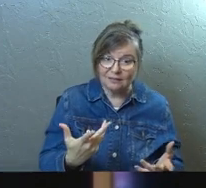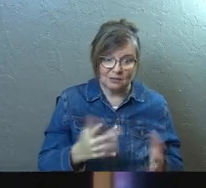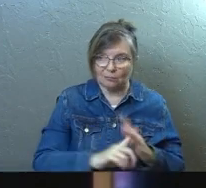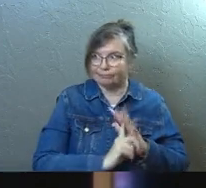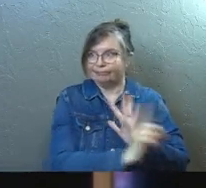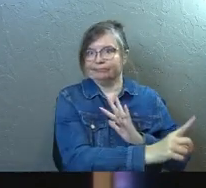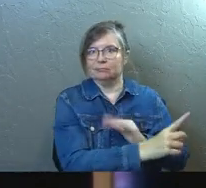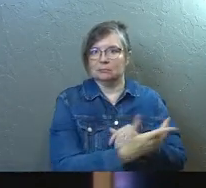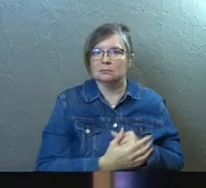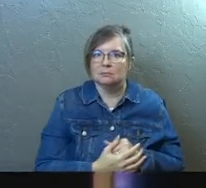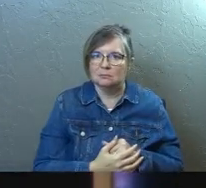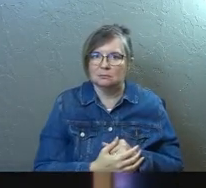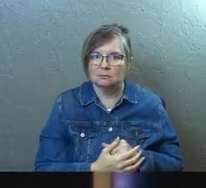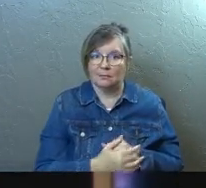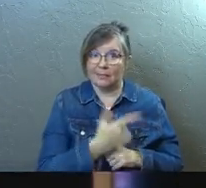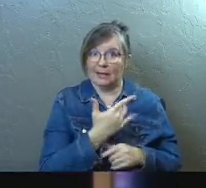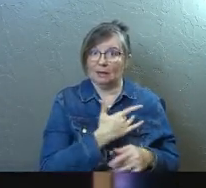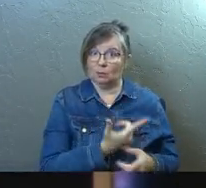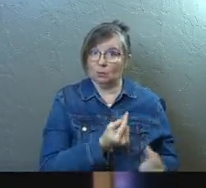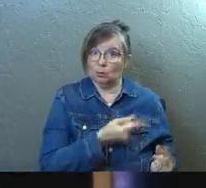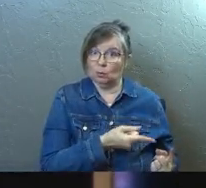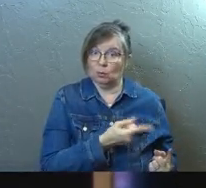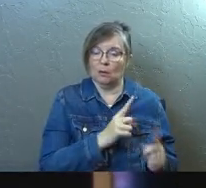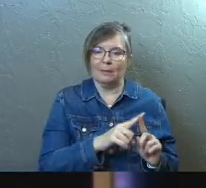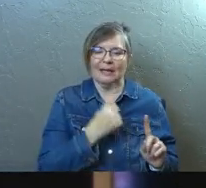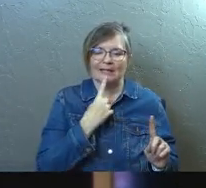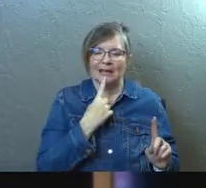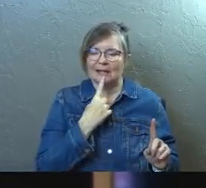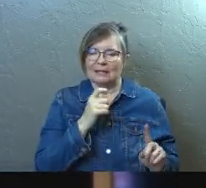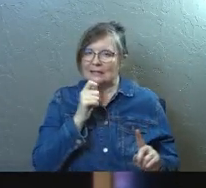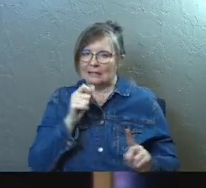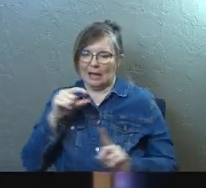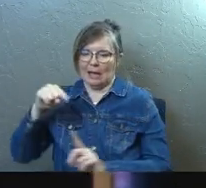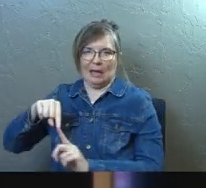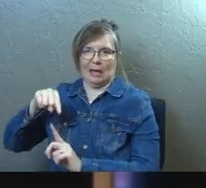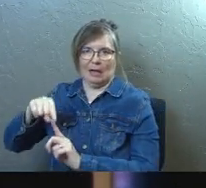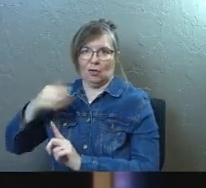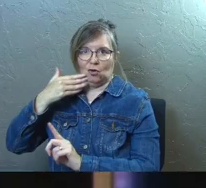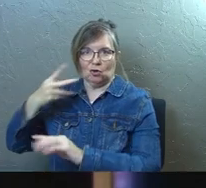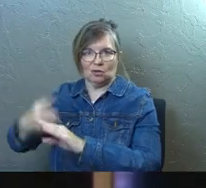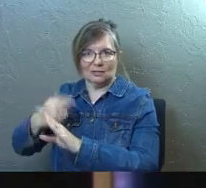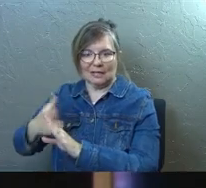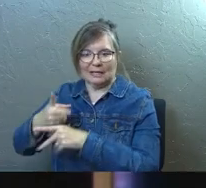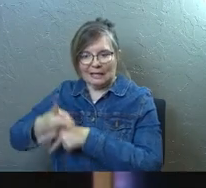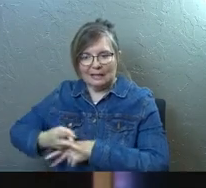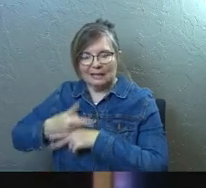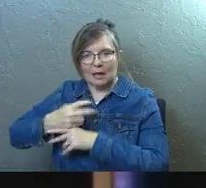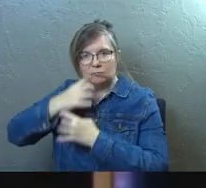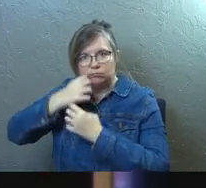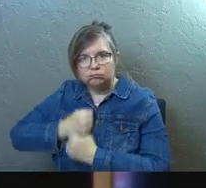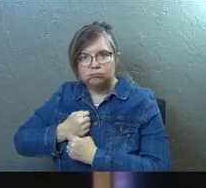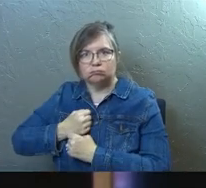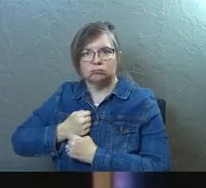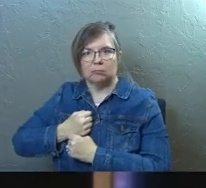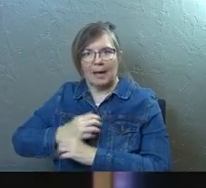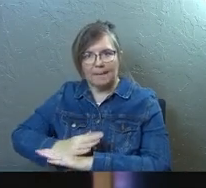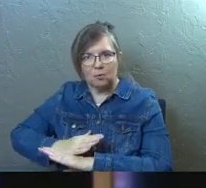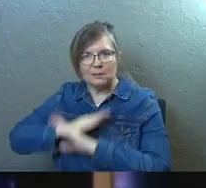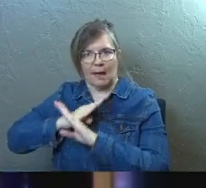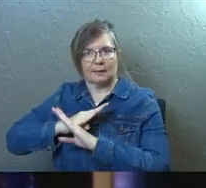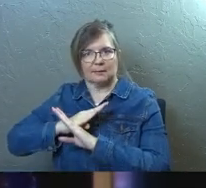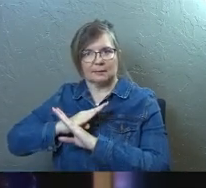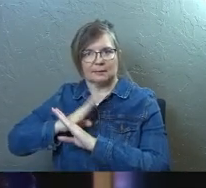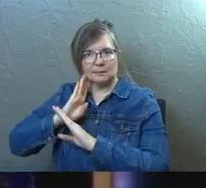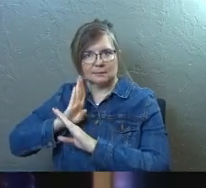go running. That's what the hired hand does. But he says, not him. He's the caring shepherd that